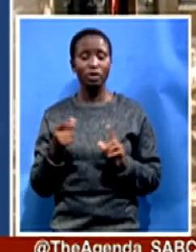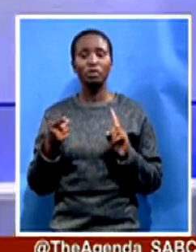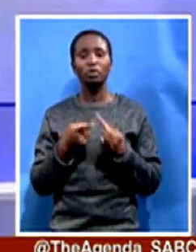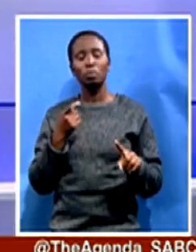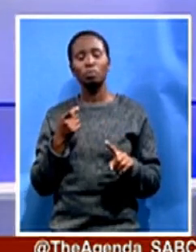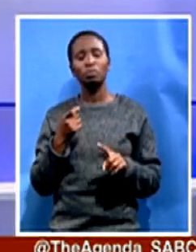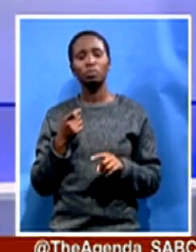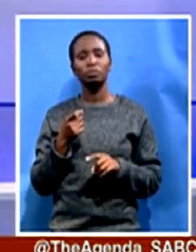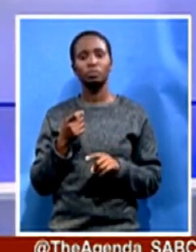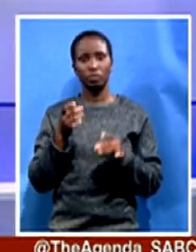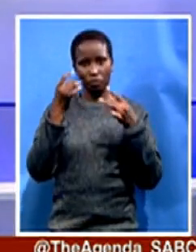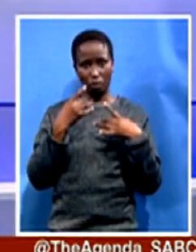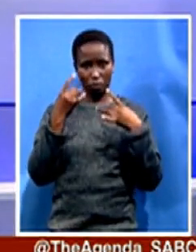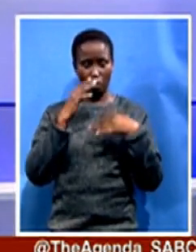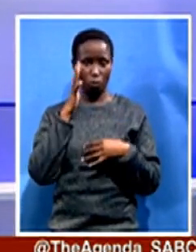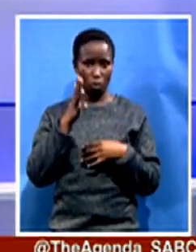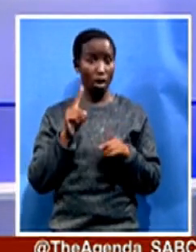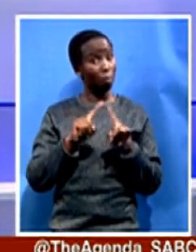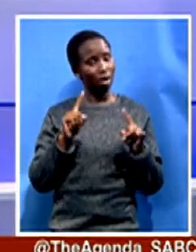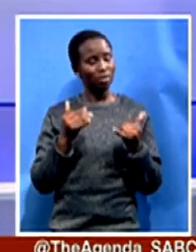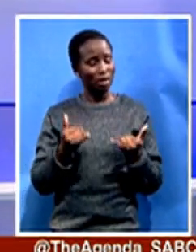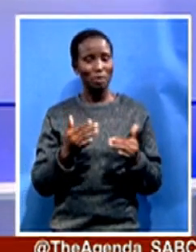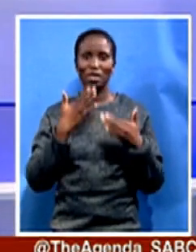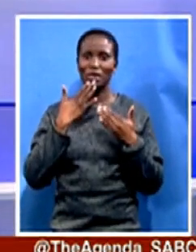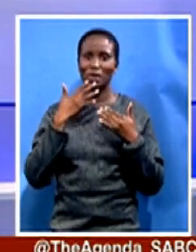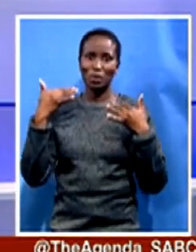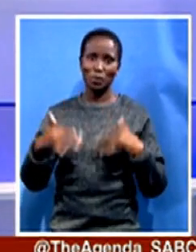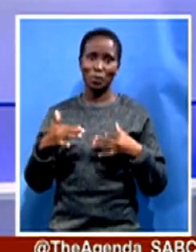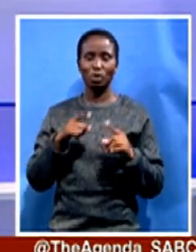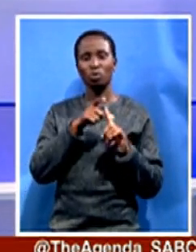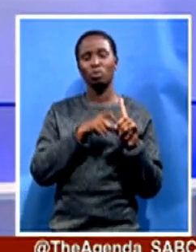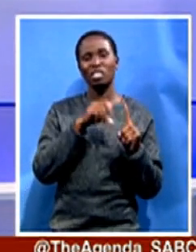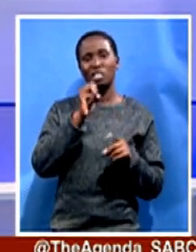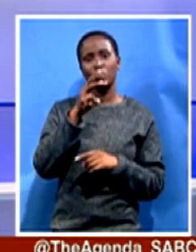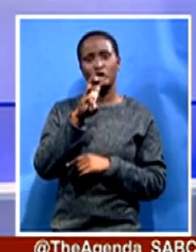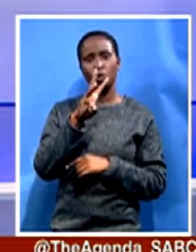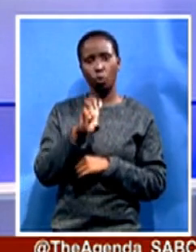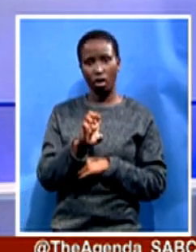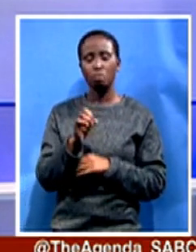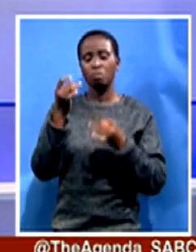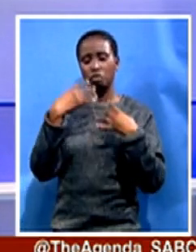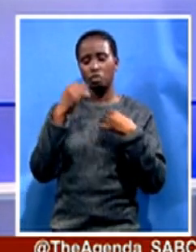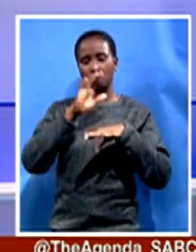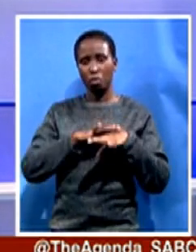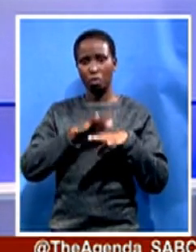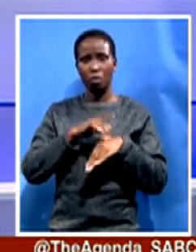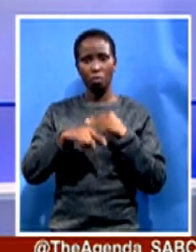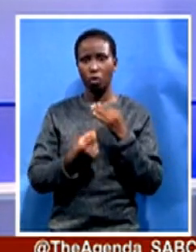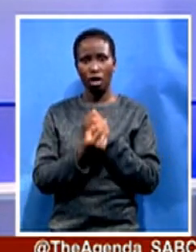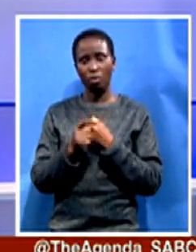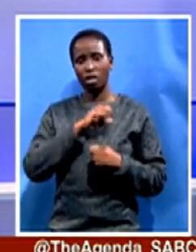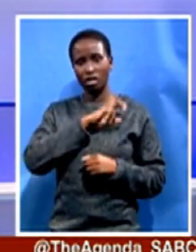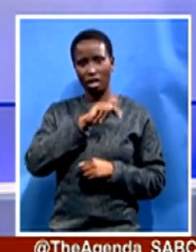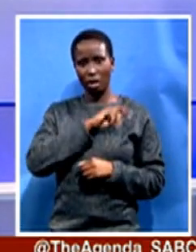till then, thank you so much. That Simphiwe Makhanya bring us up to speed in terms of the KZN provincial government